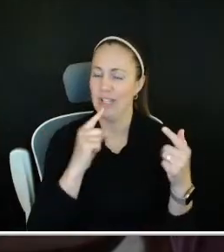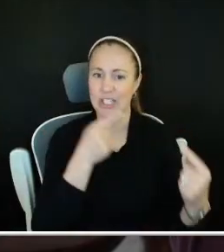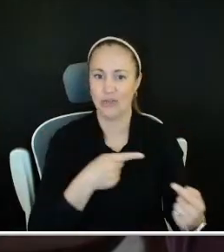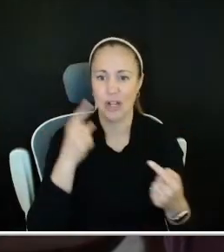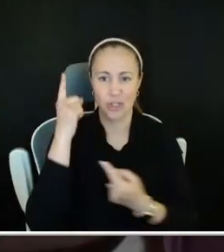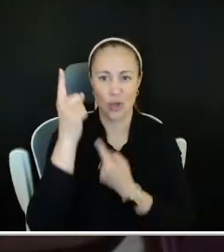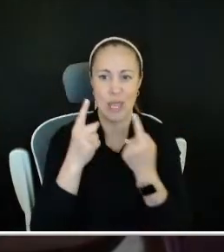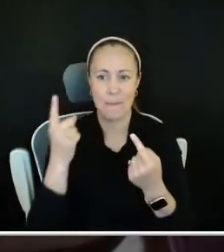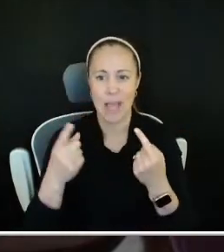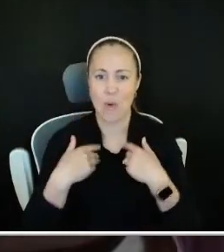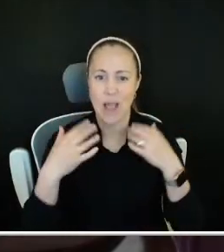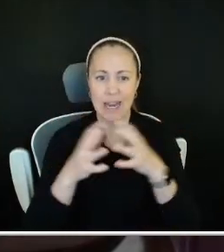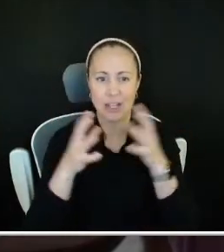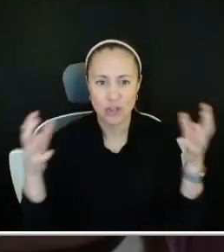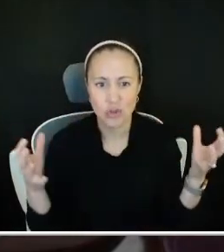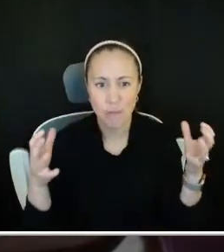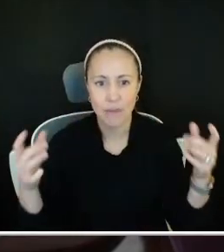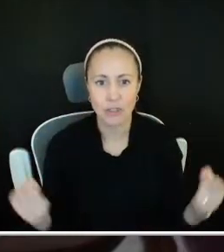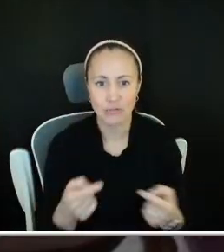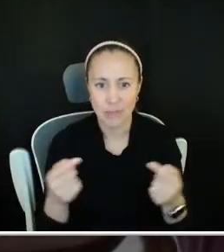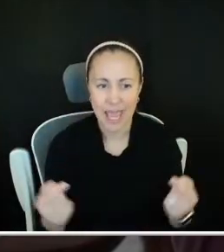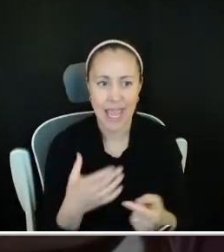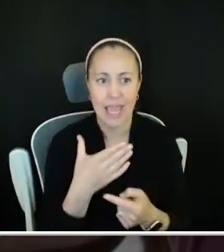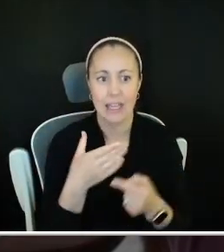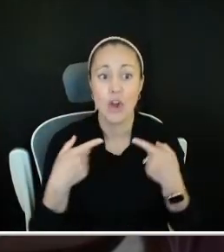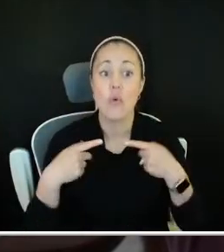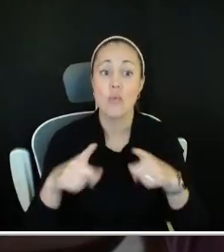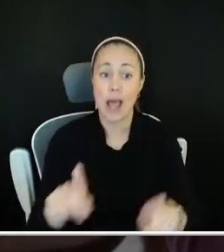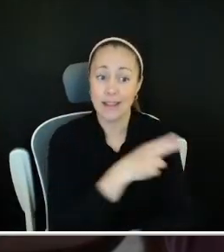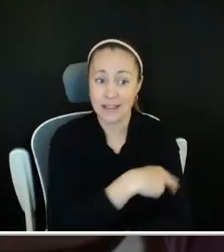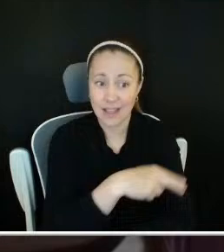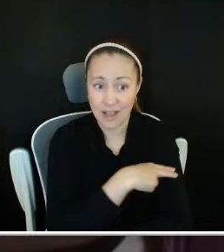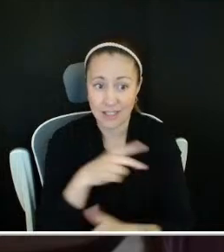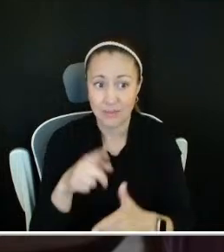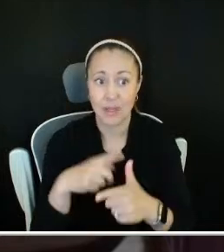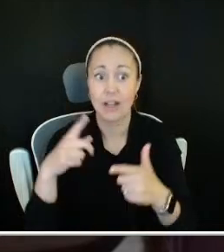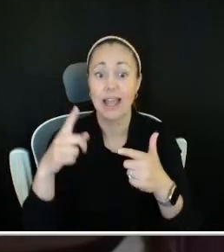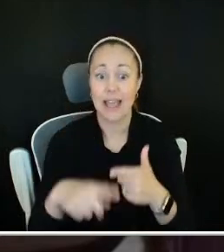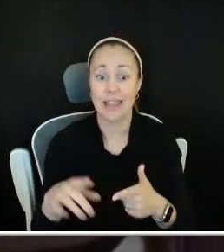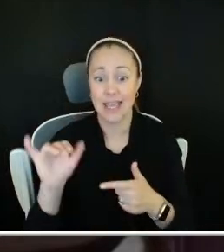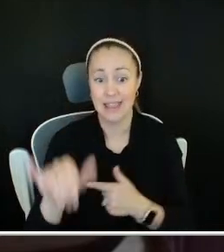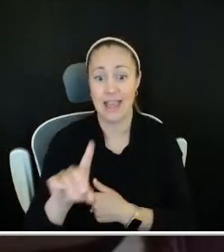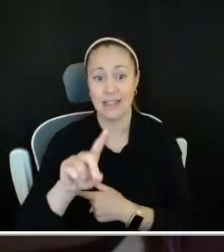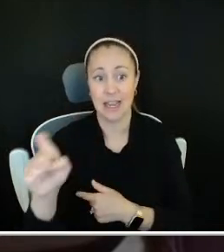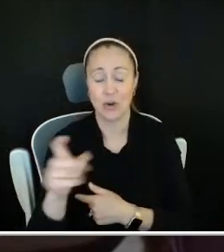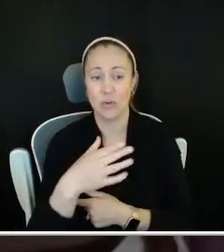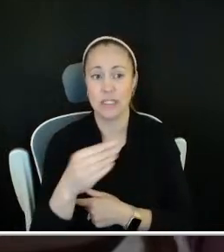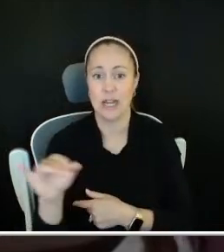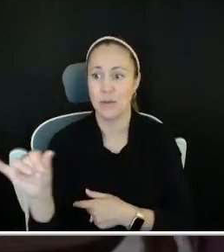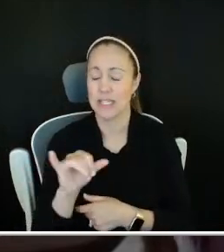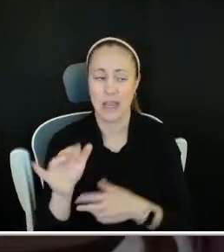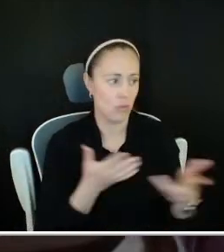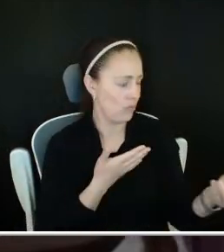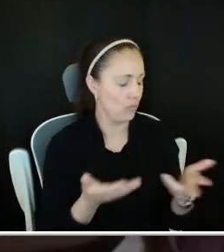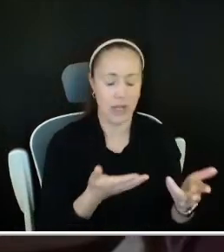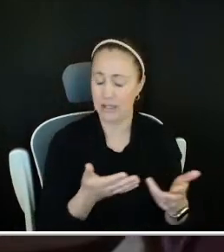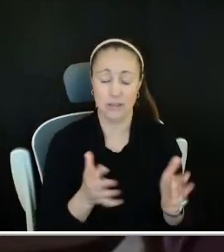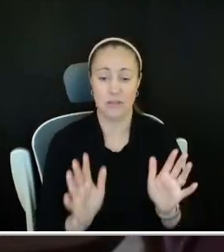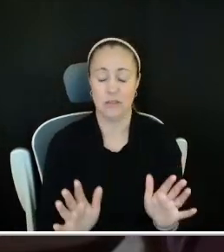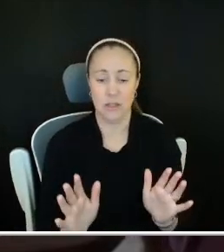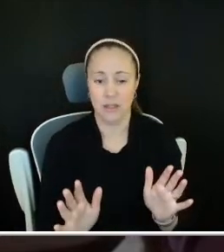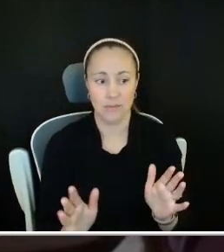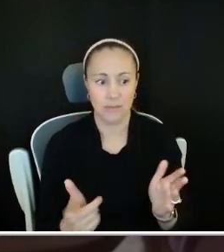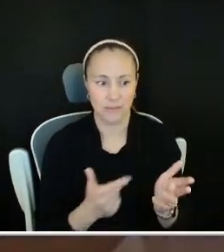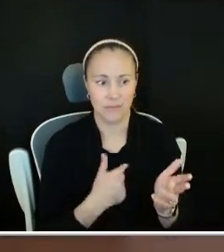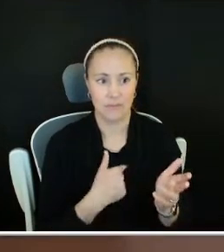pain while in the hospital, then getting this diagnosis, and it was like, wait, what? I like pulled a